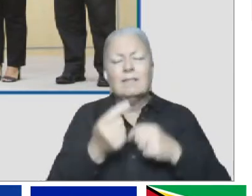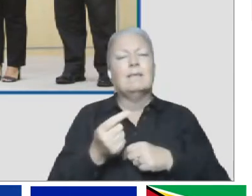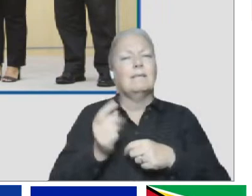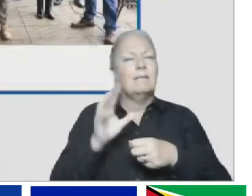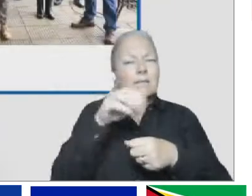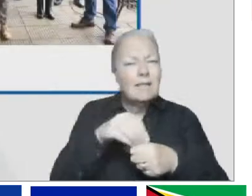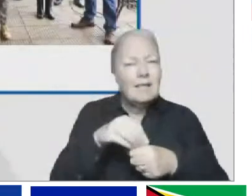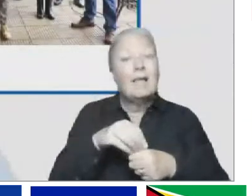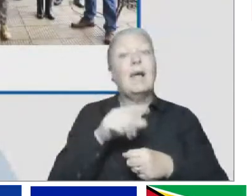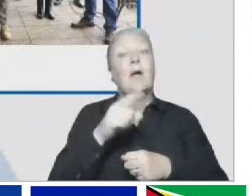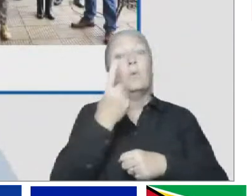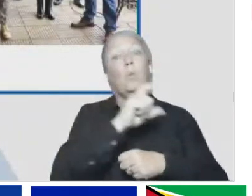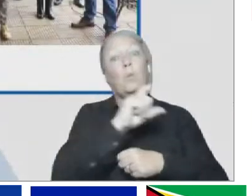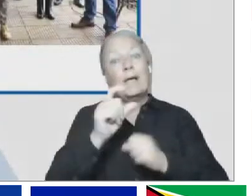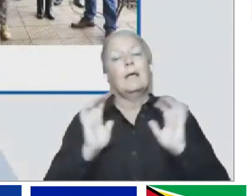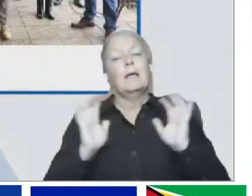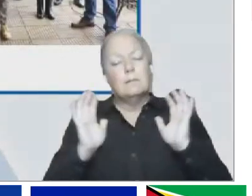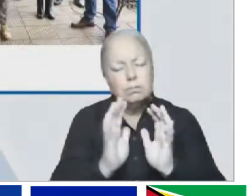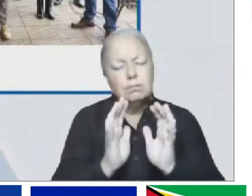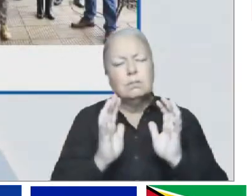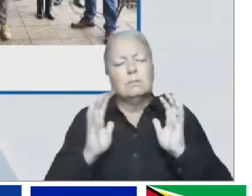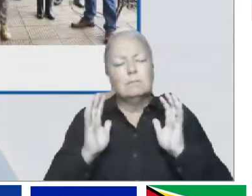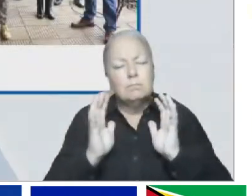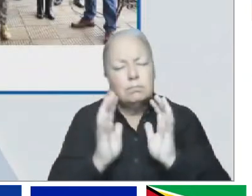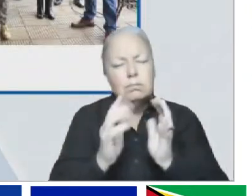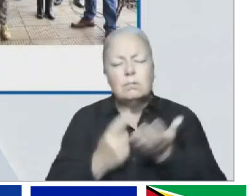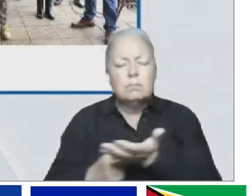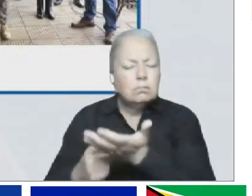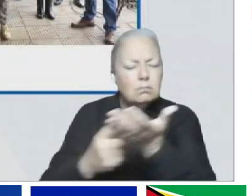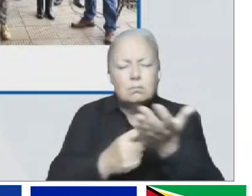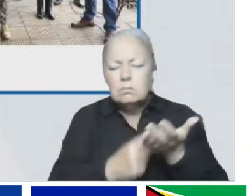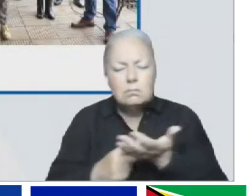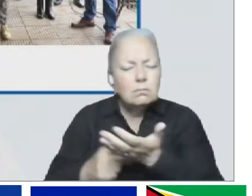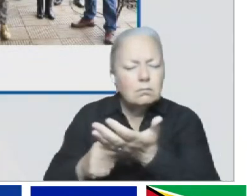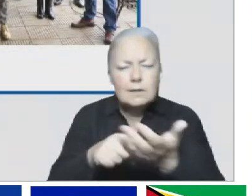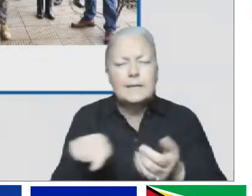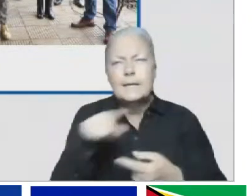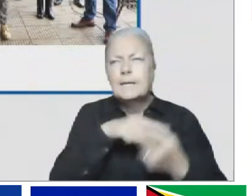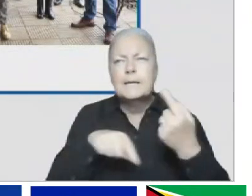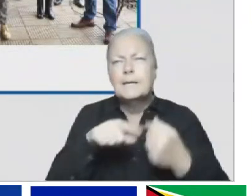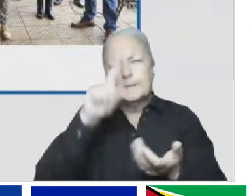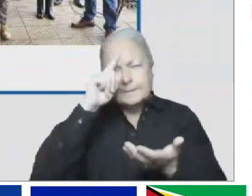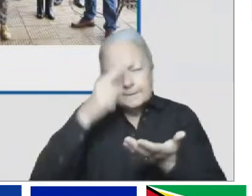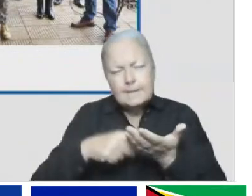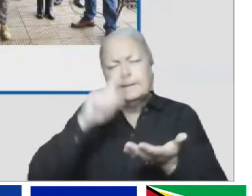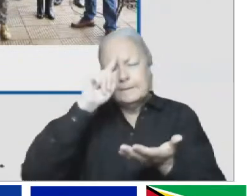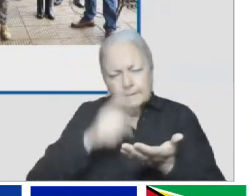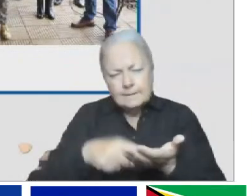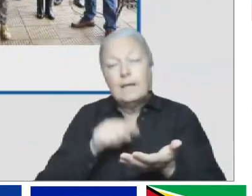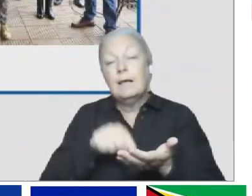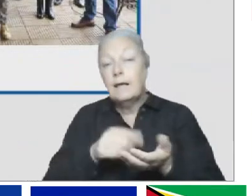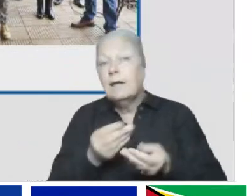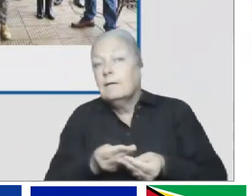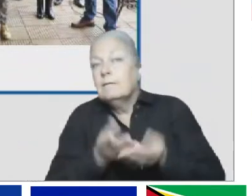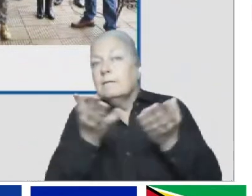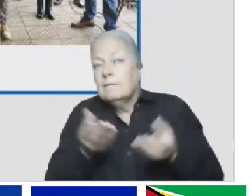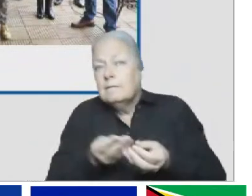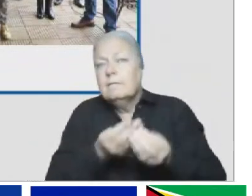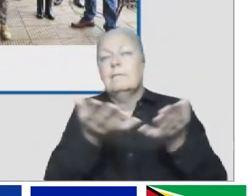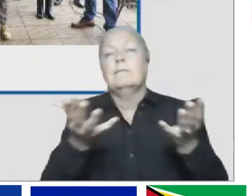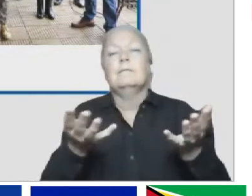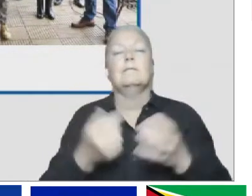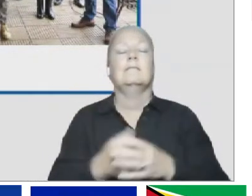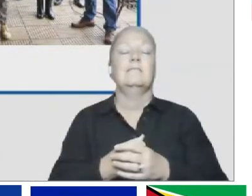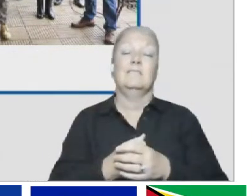making recommendations so that everybody learned about the pandemic. And this was also very important through